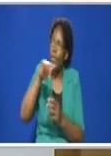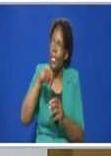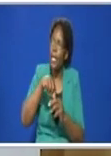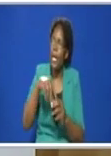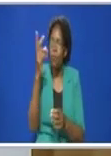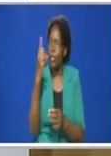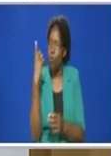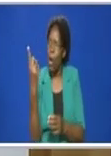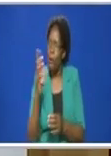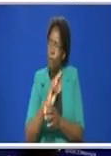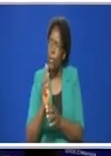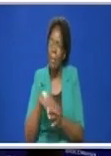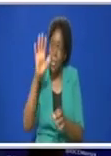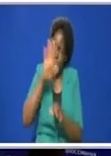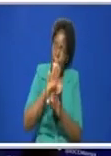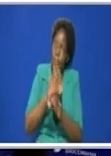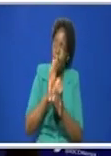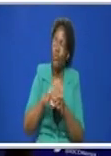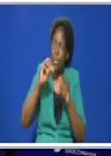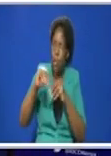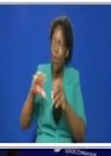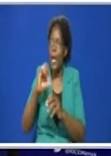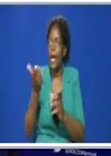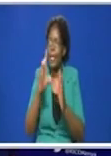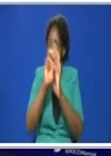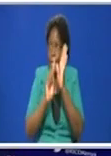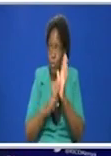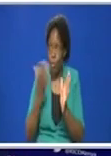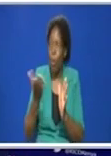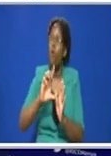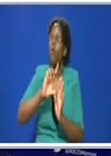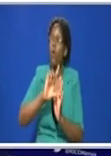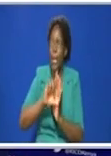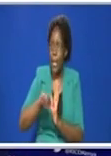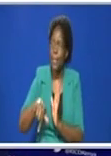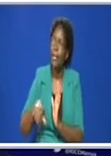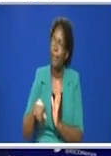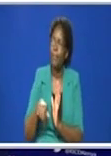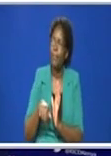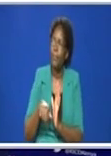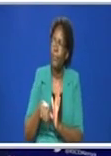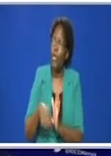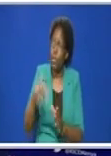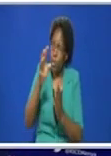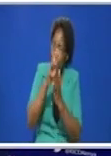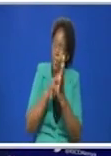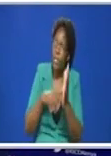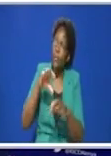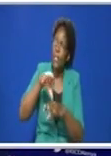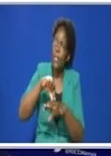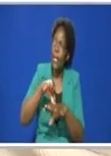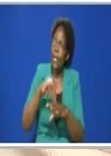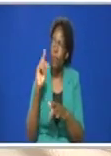to mention it. Because it's later. We'll do another lesson about that. Later. All right. Mm. So now the structures of the skin. First there